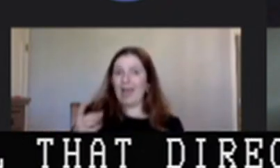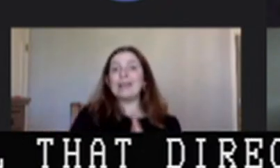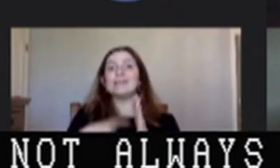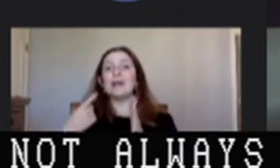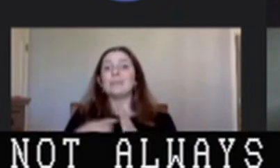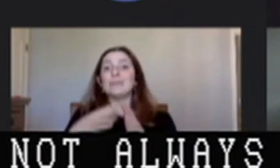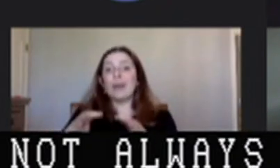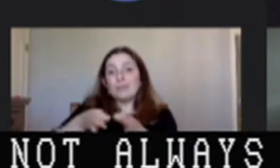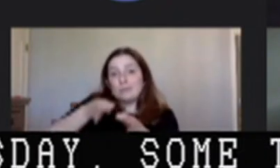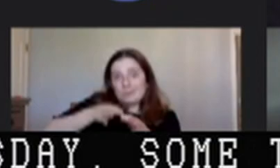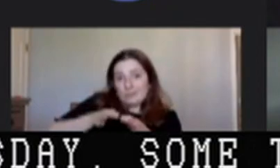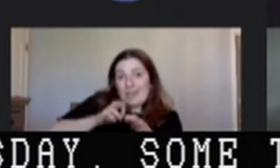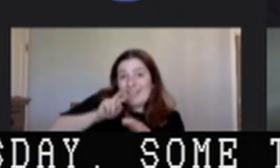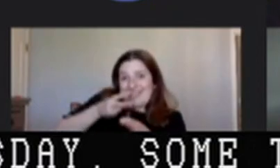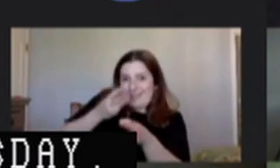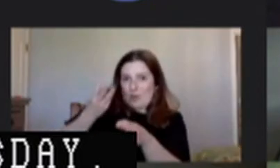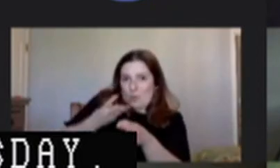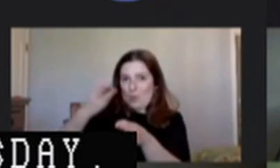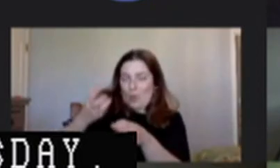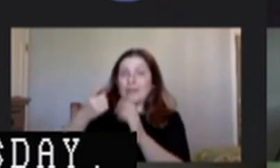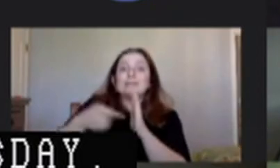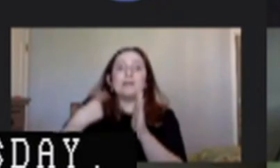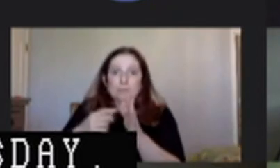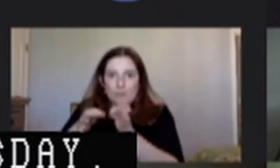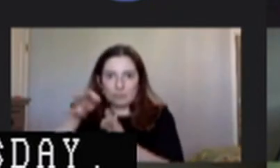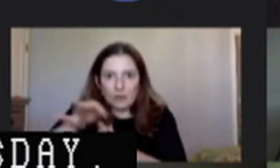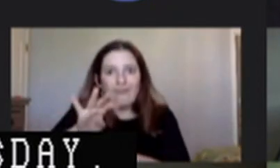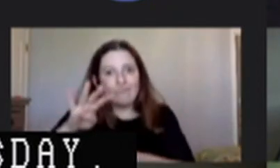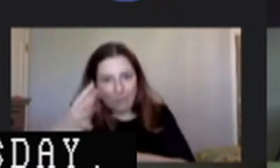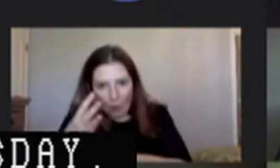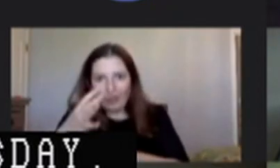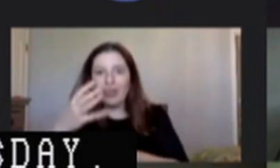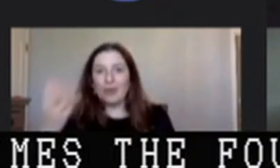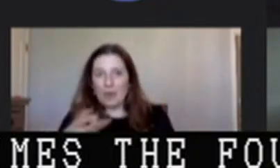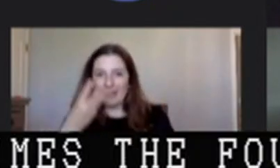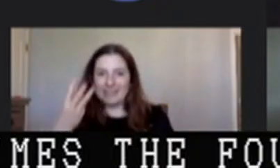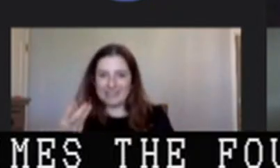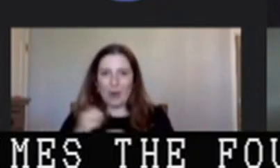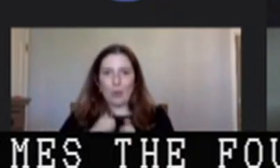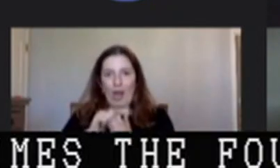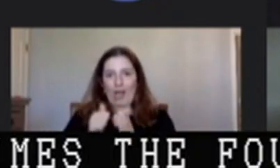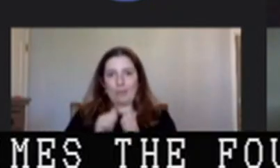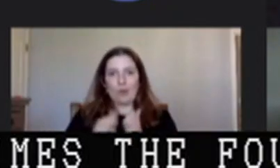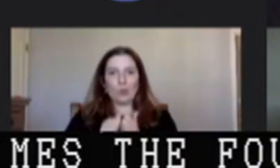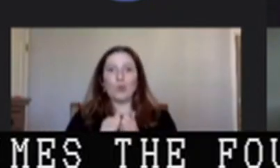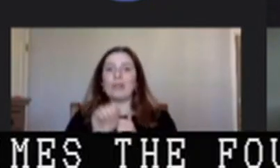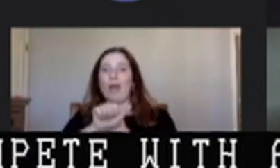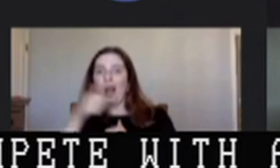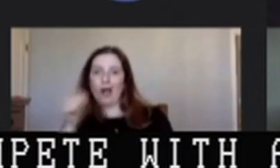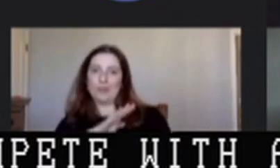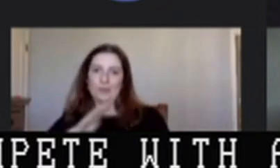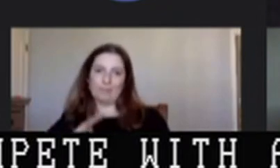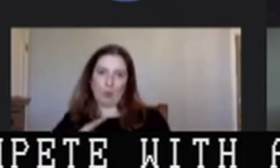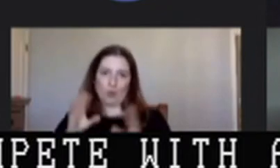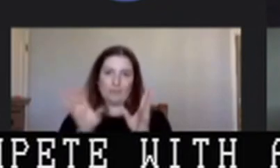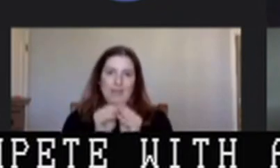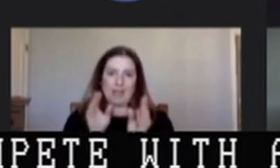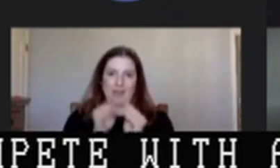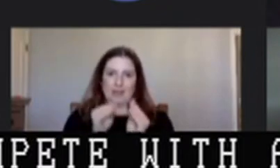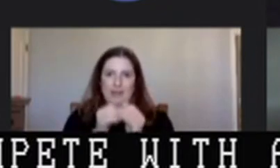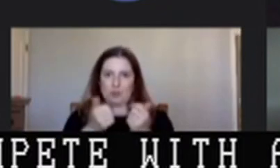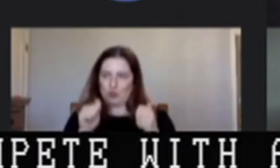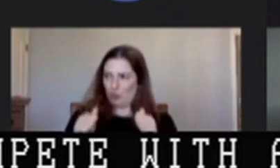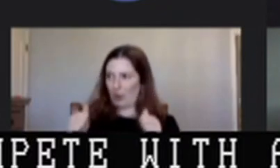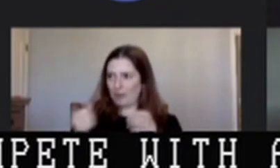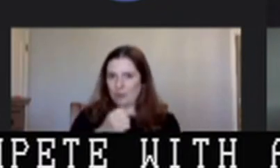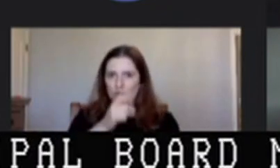and sometimes the fourth Wednesday. We compete with a couple other municipal board meetings for different topics, and so